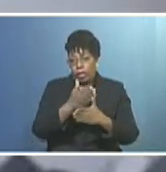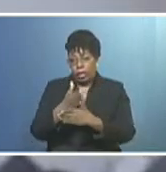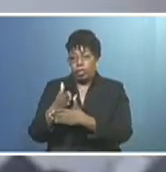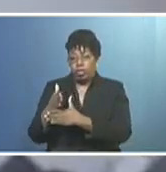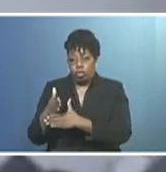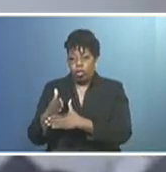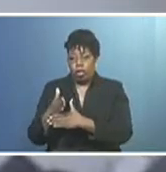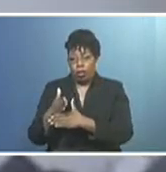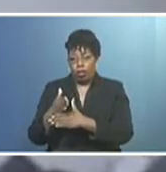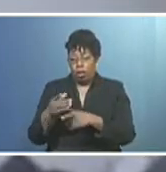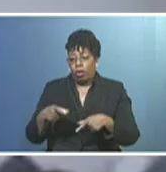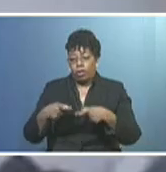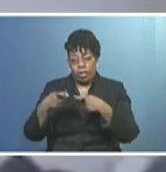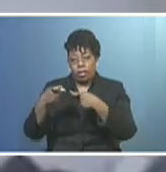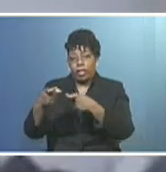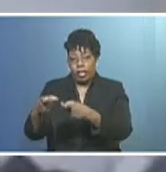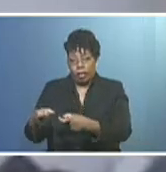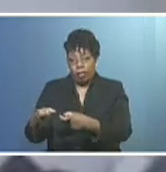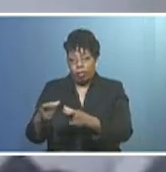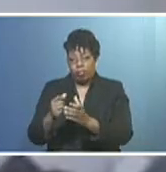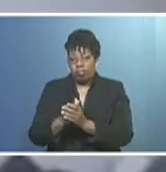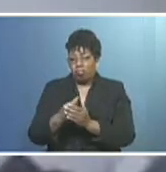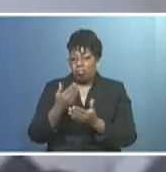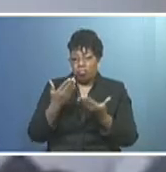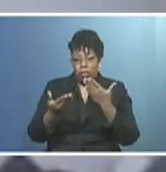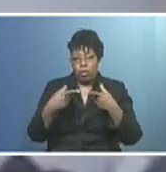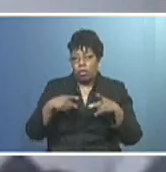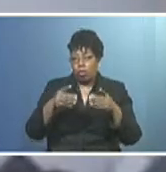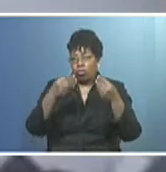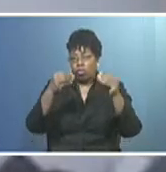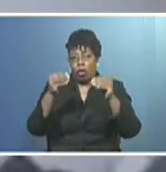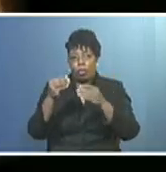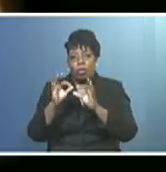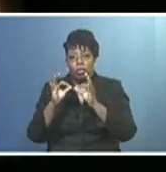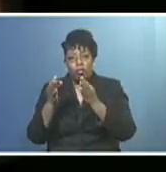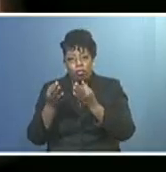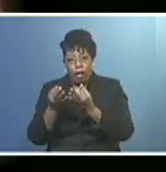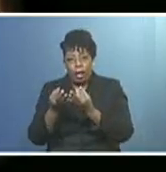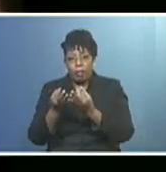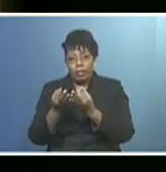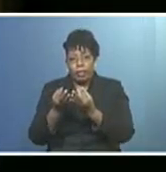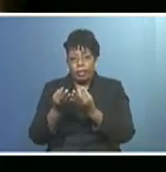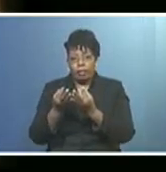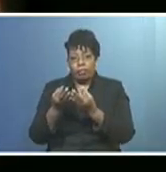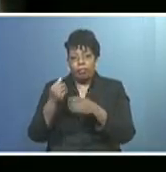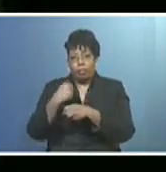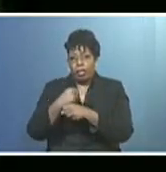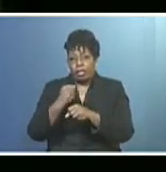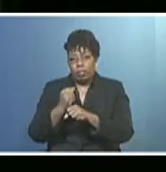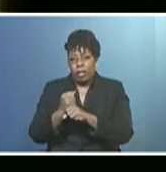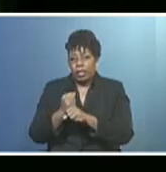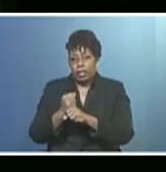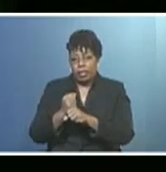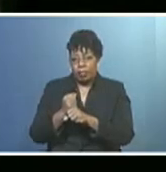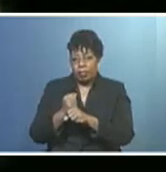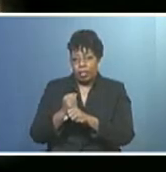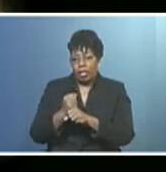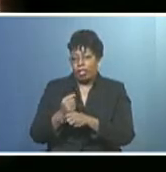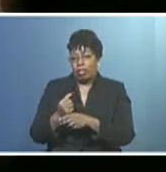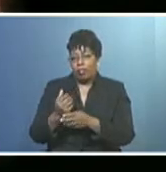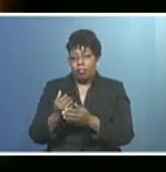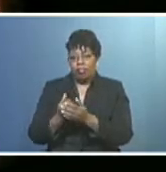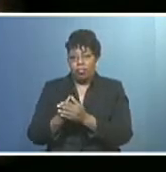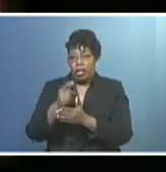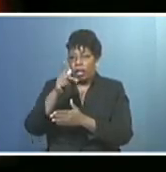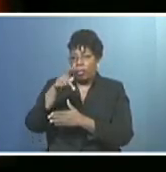on just giving back. She would go shopping with families and, just make them get bags of Puma gear. And,